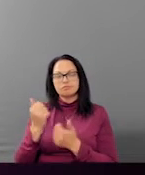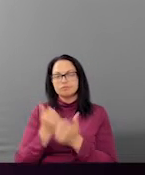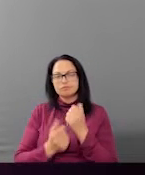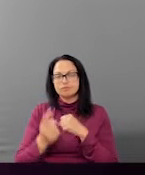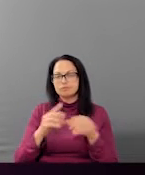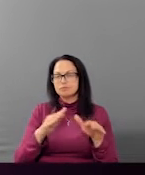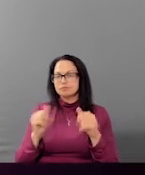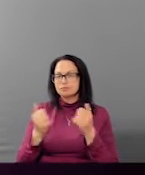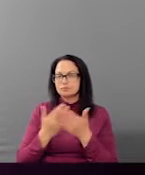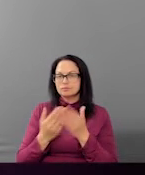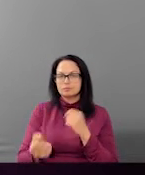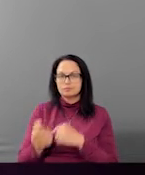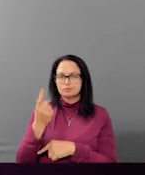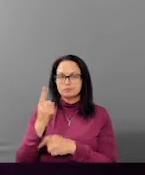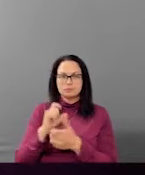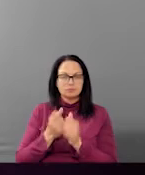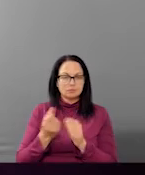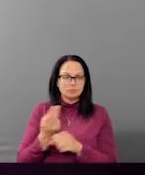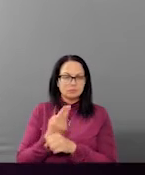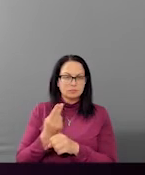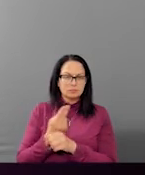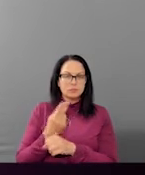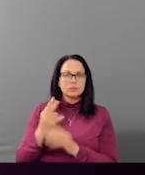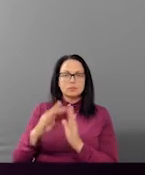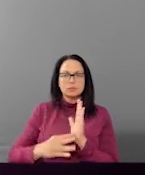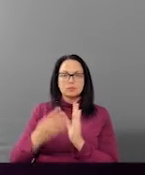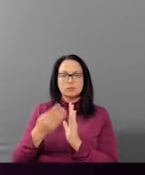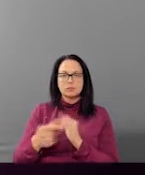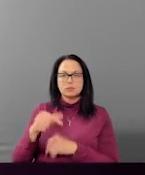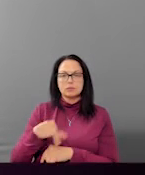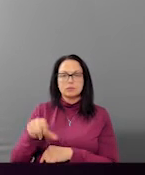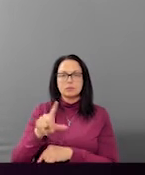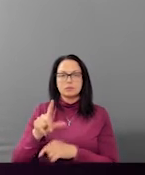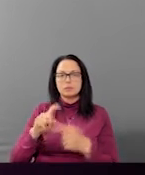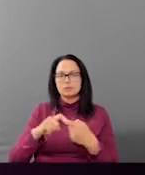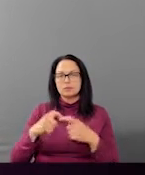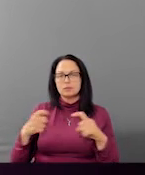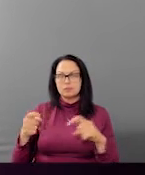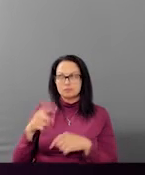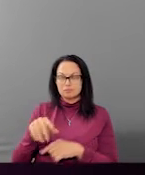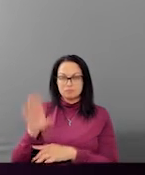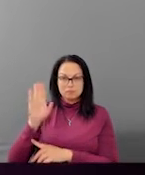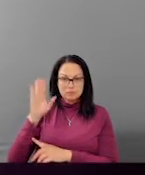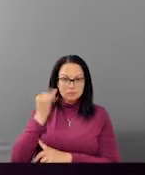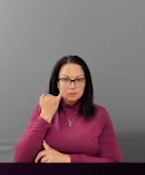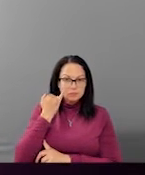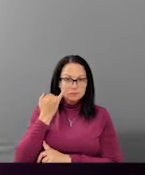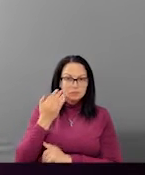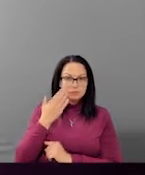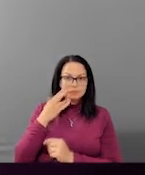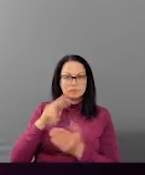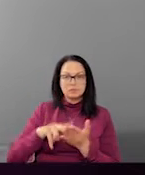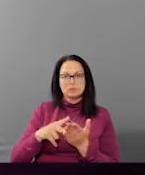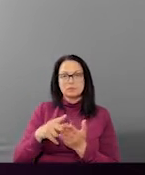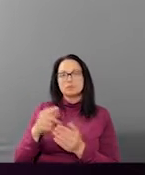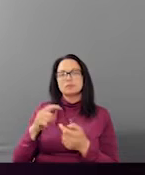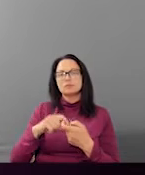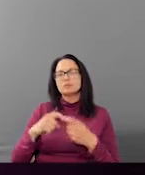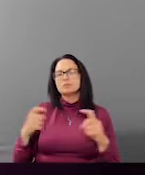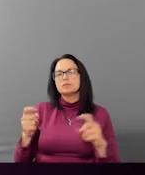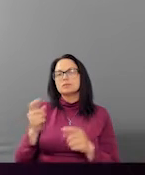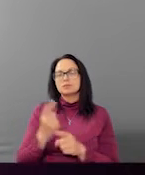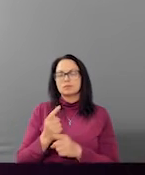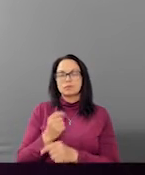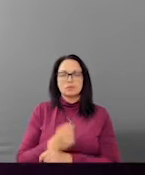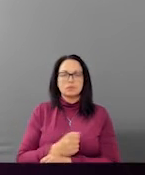how to use GraphQL in Web3. Now, blockchain. Raise your hand if you know what blockchain means. Like, you've heard this before, you kind of know what it means,